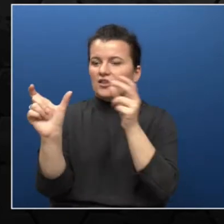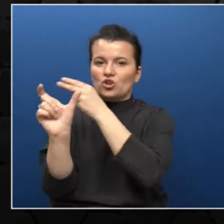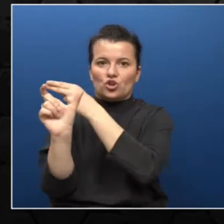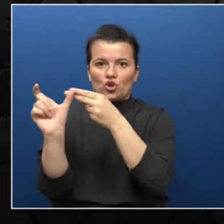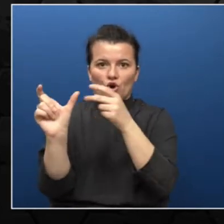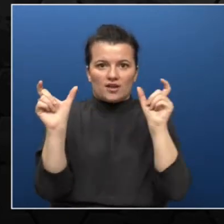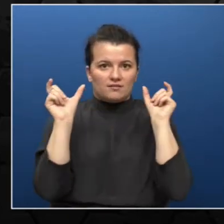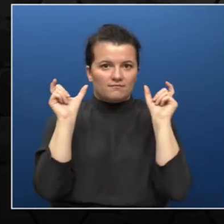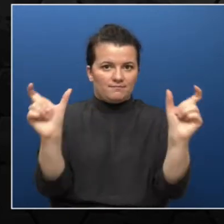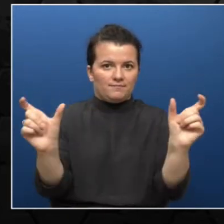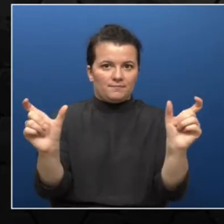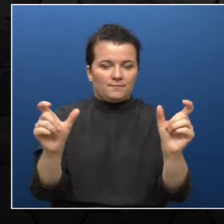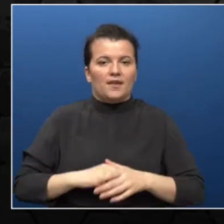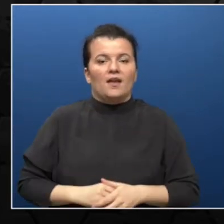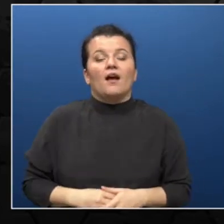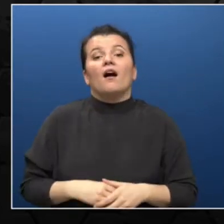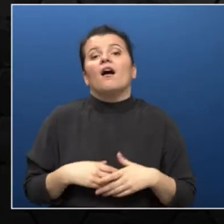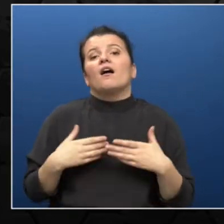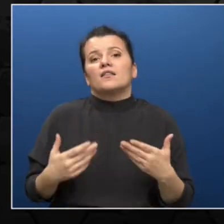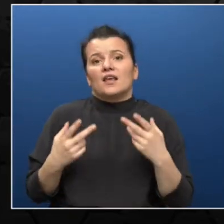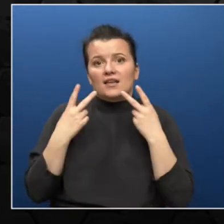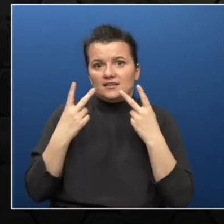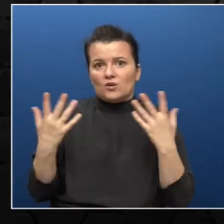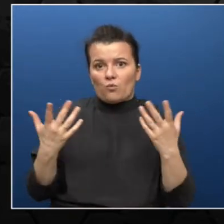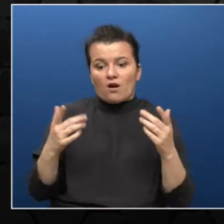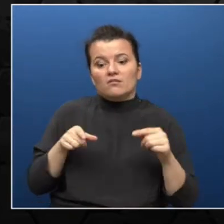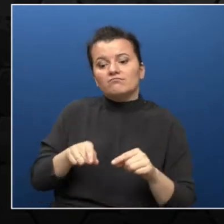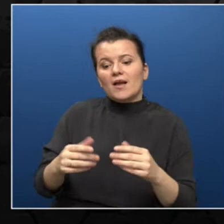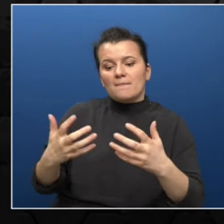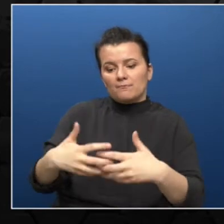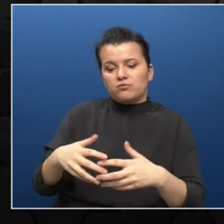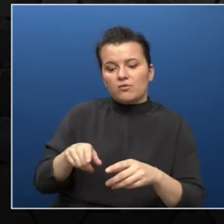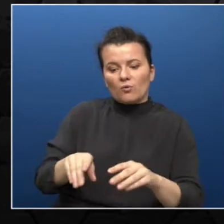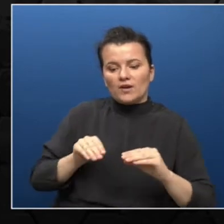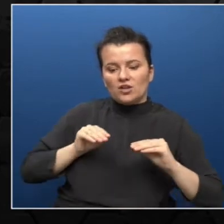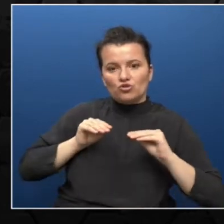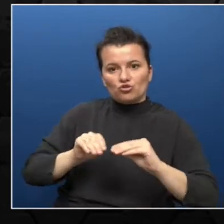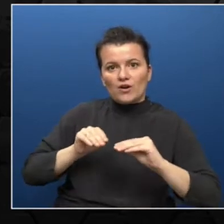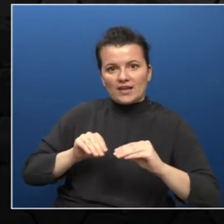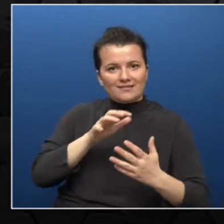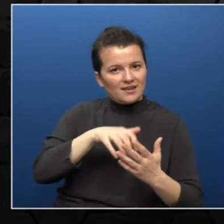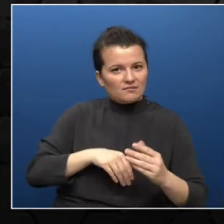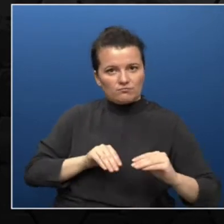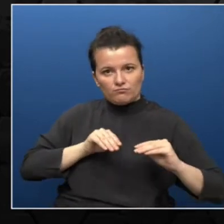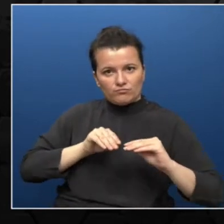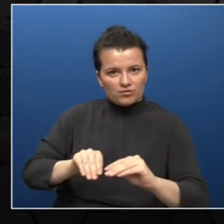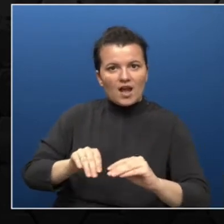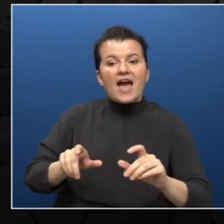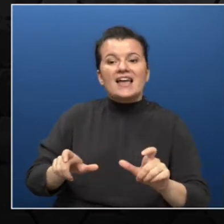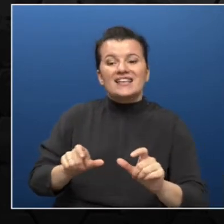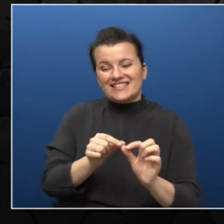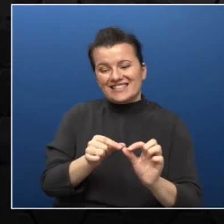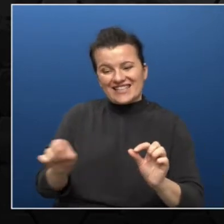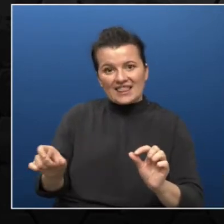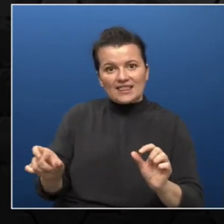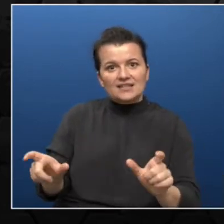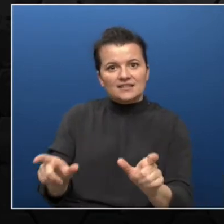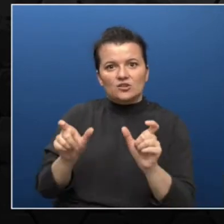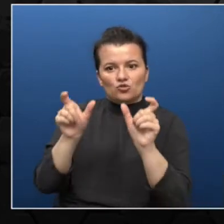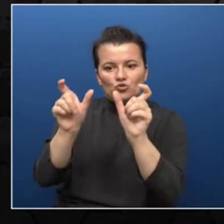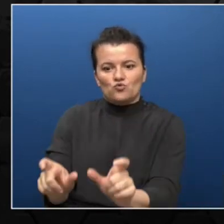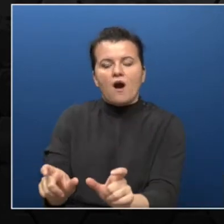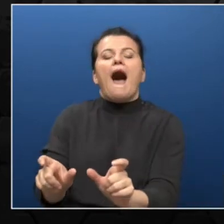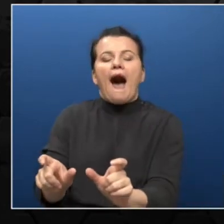data on the sentiment if it's positive, and then we're checking the text, and then after we're checking each and every word in